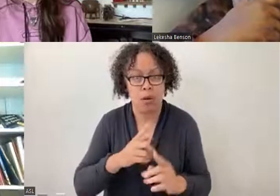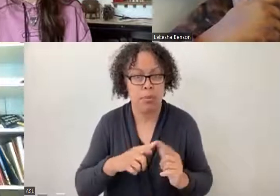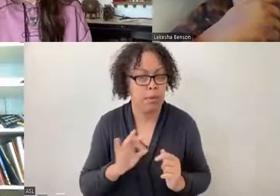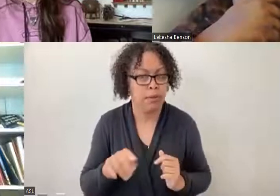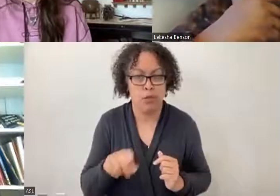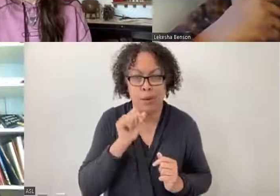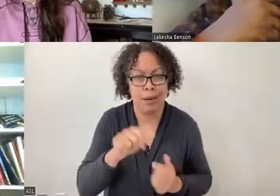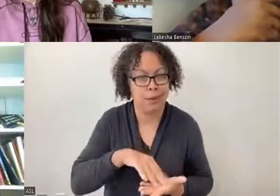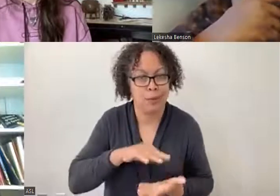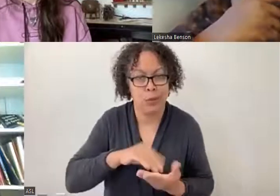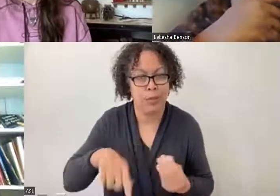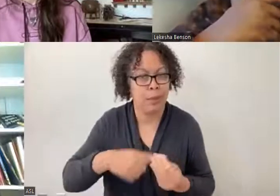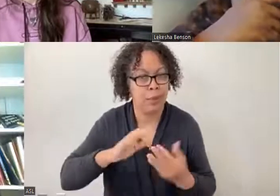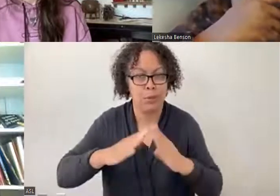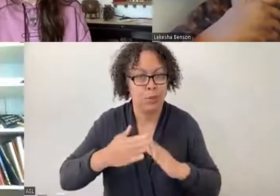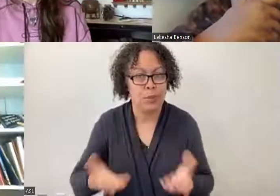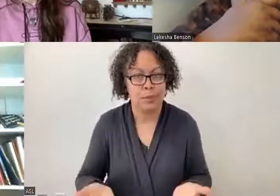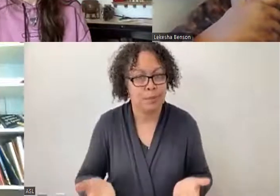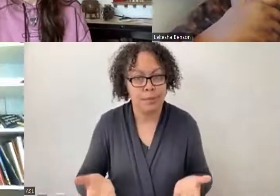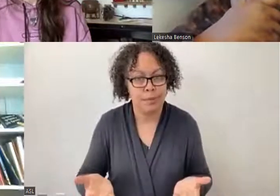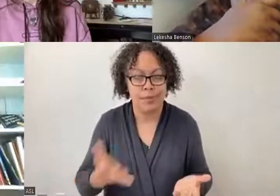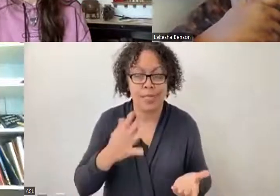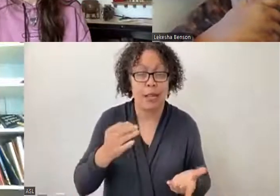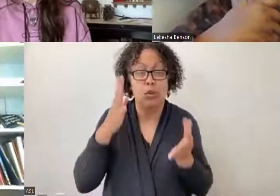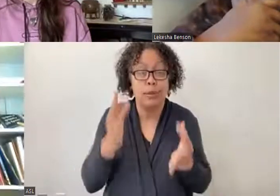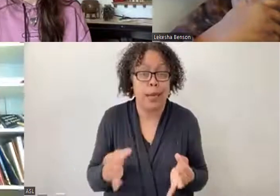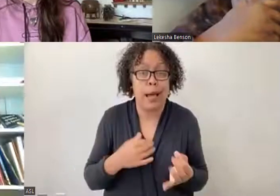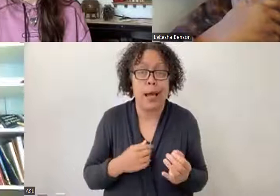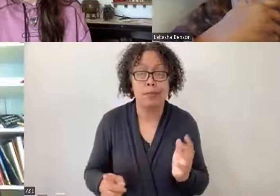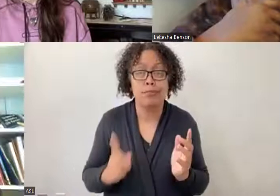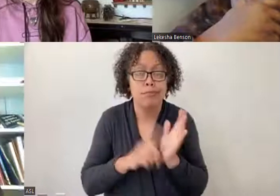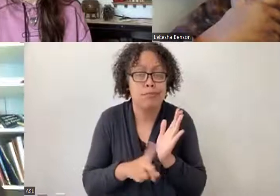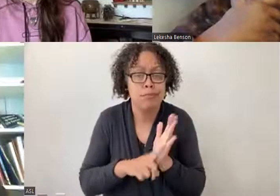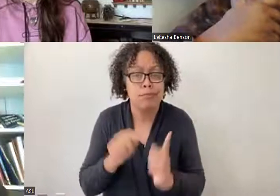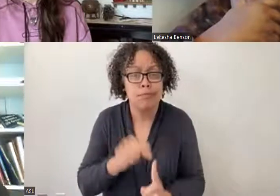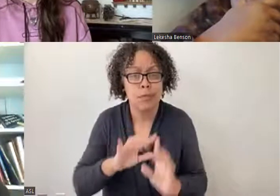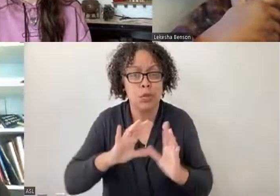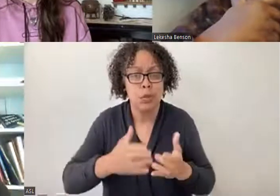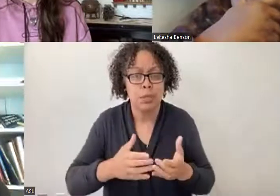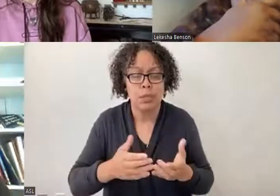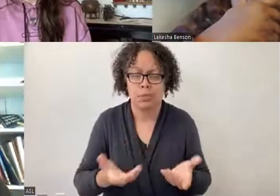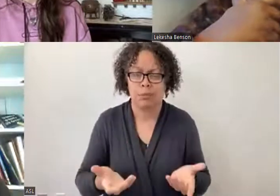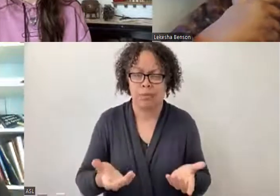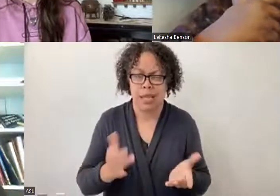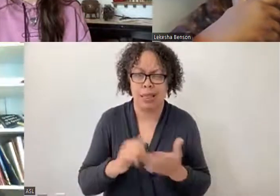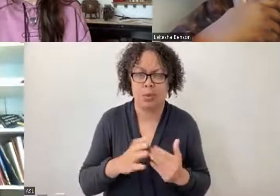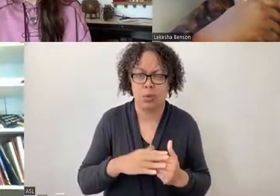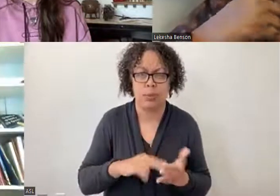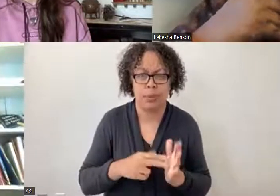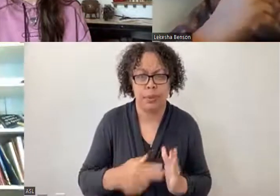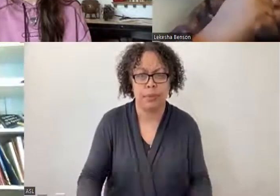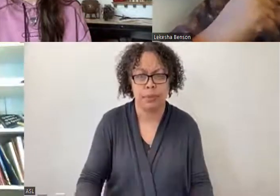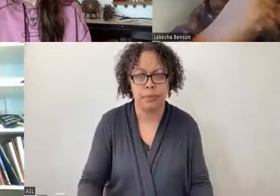educating yourself about the community and you go into that community, that's purposeful